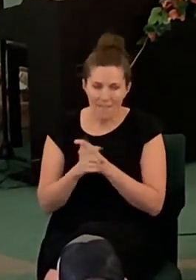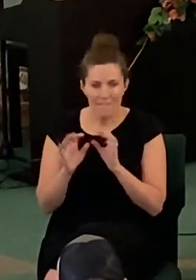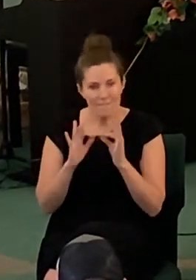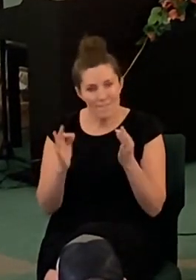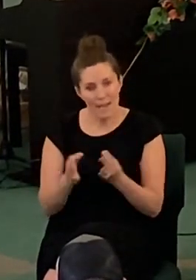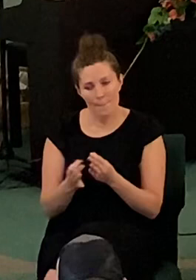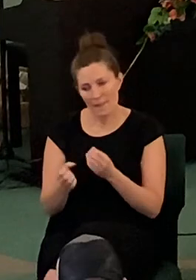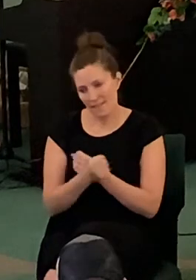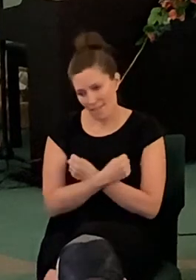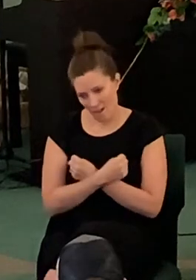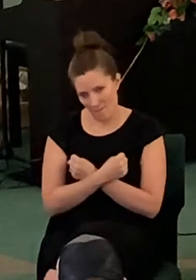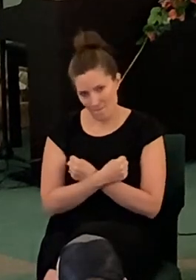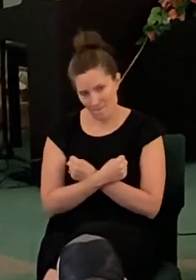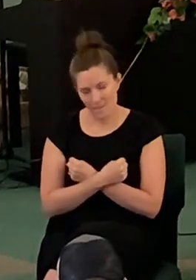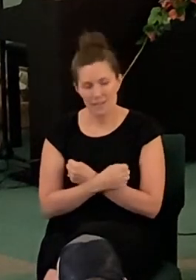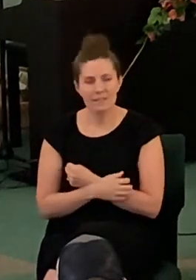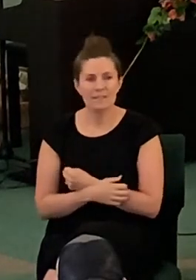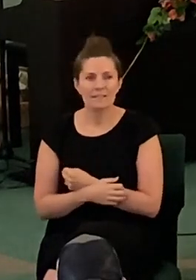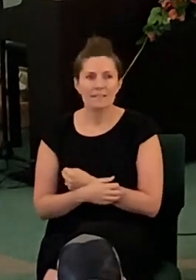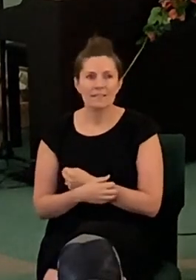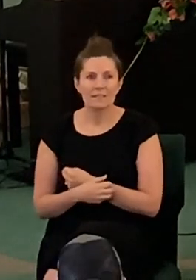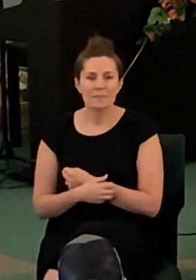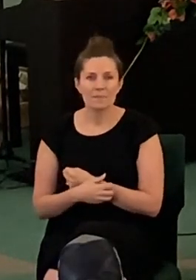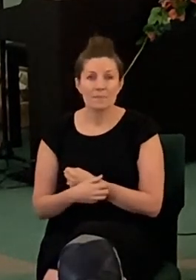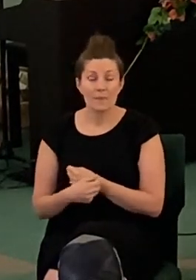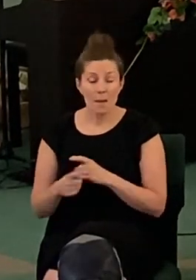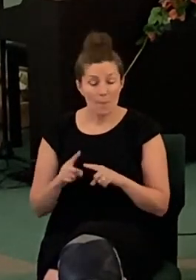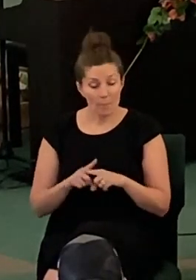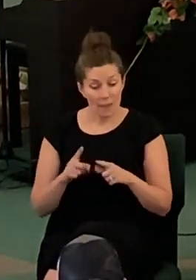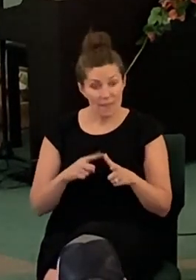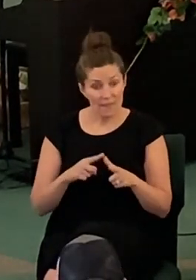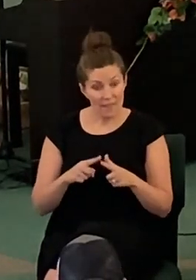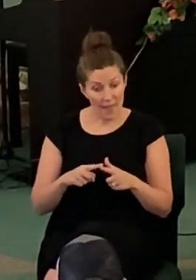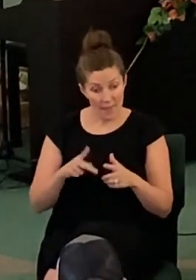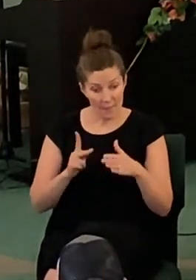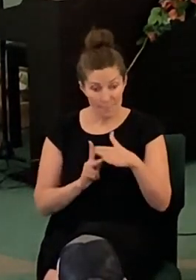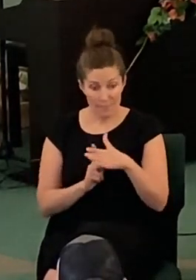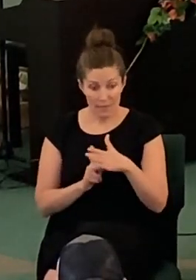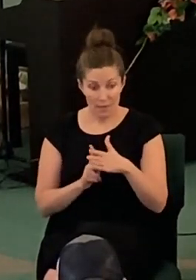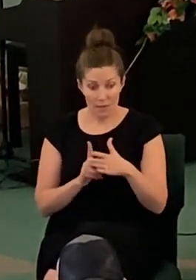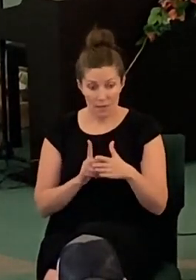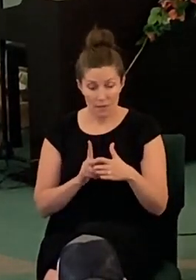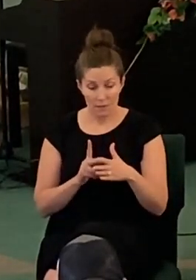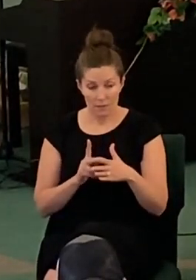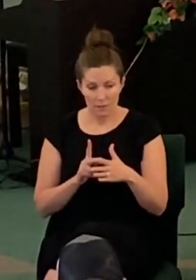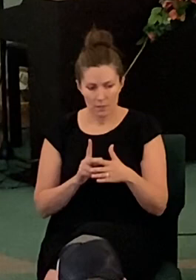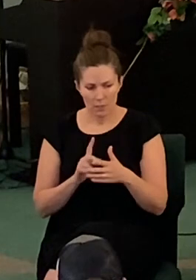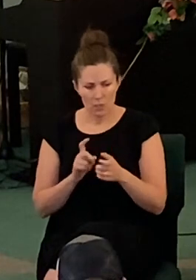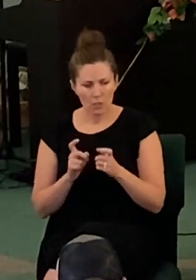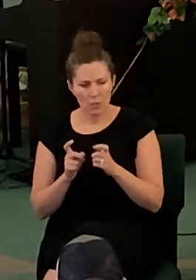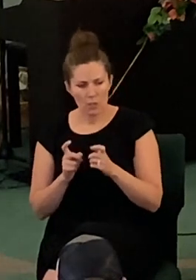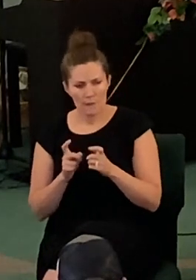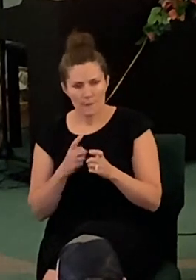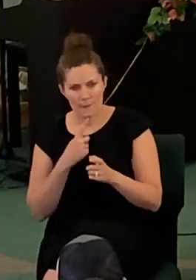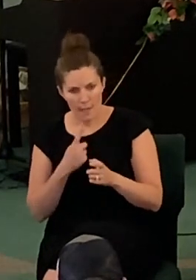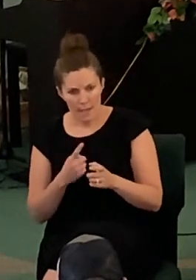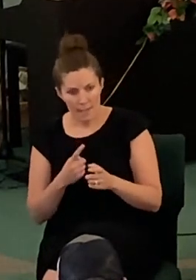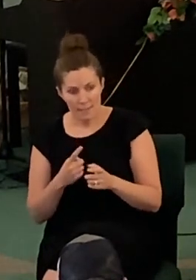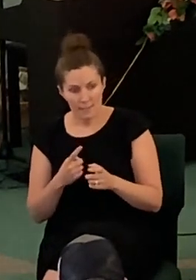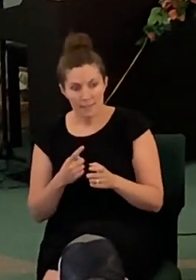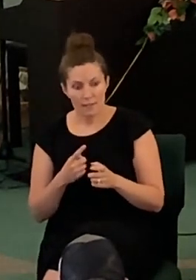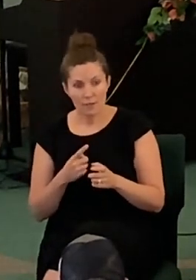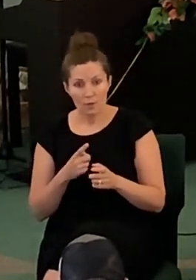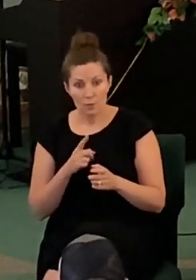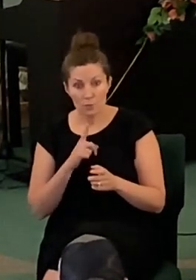would distinguish. But then Peter pivots a little bit, and he says, fervently love one another